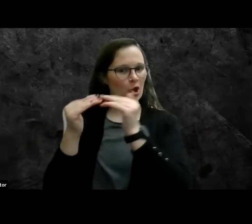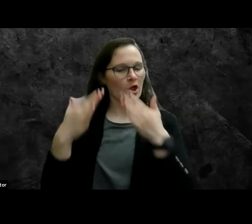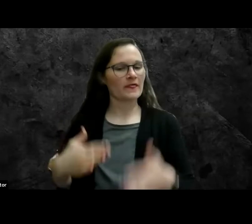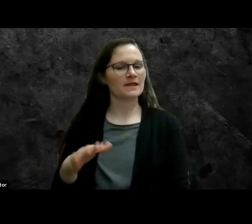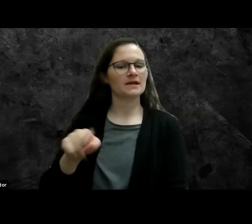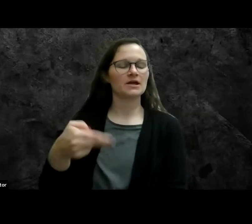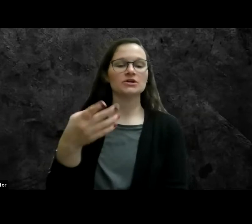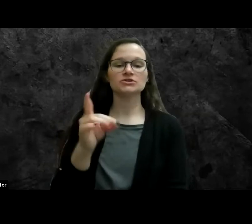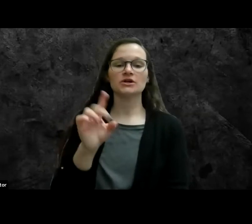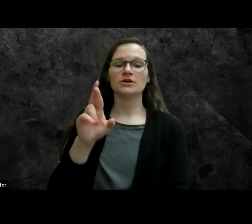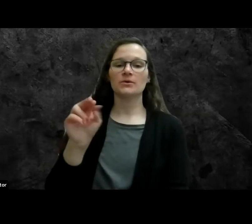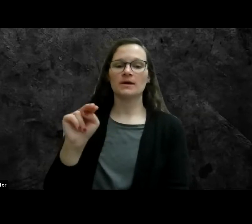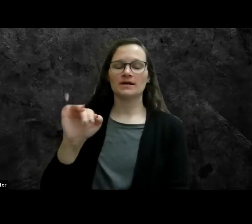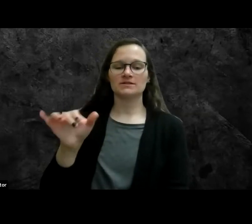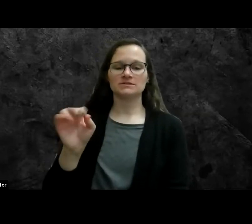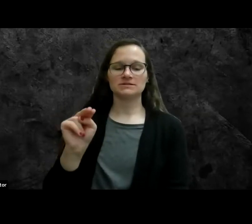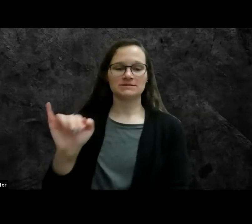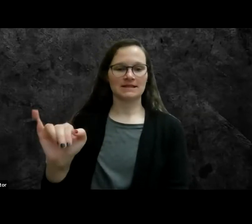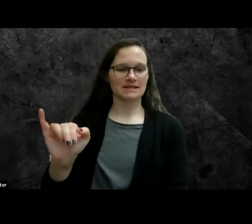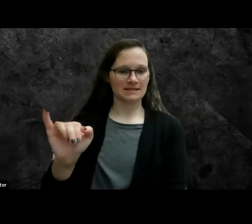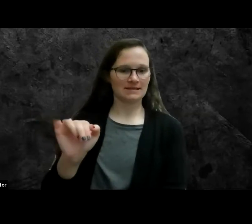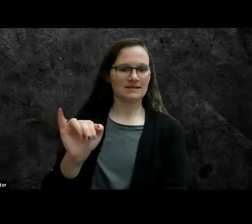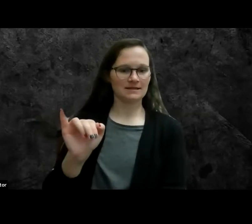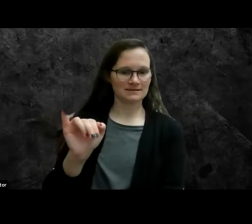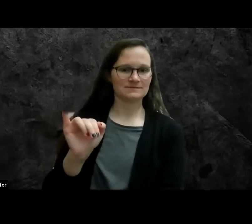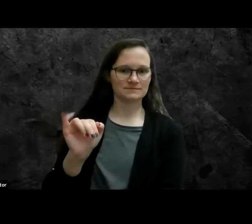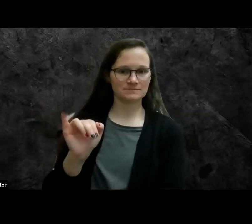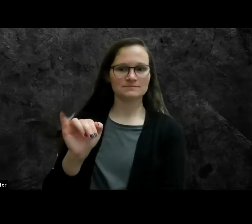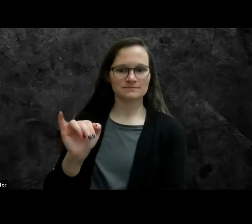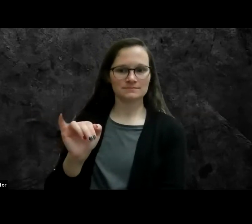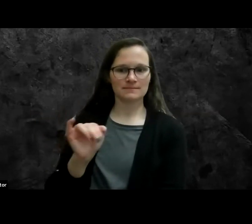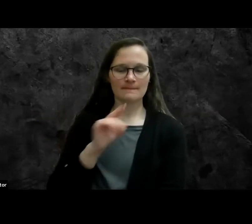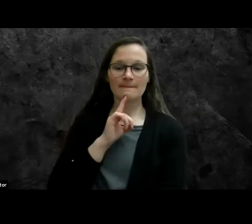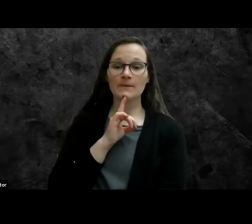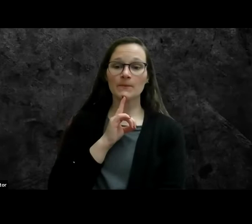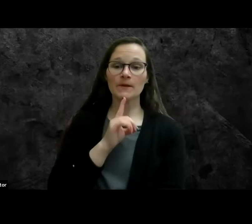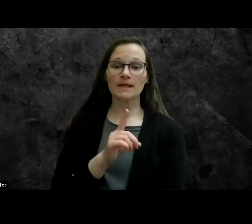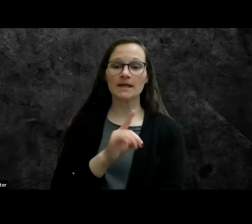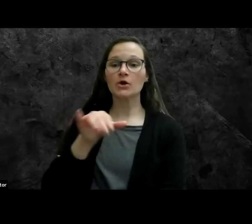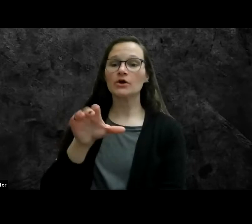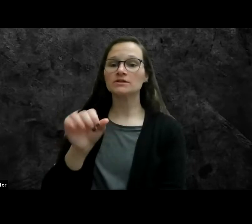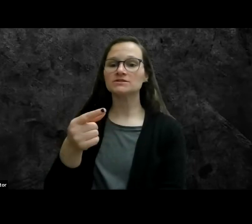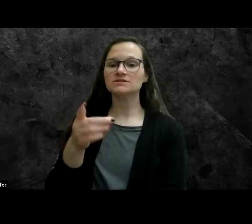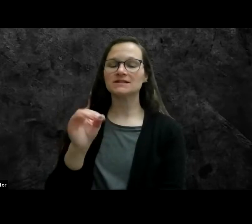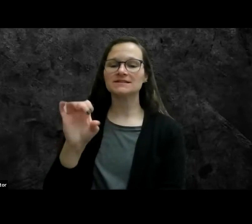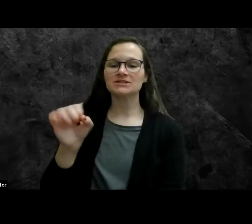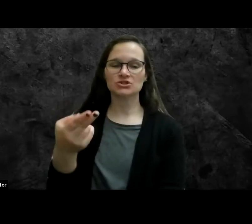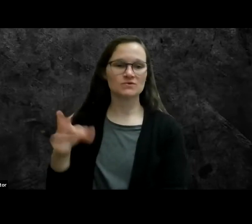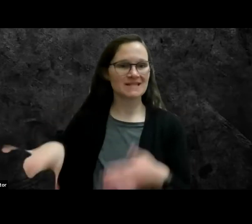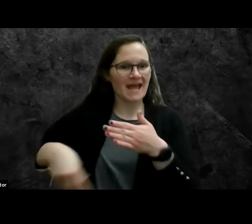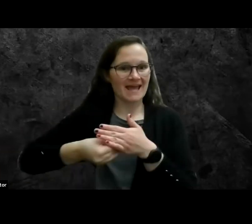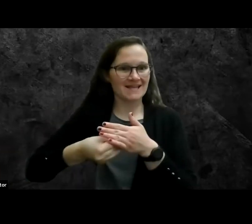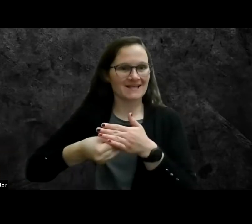Health Sciences as a faculty member in August 2020. What a time to be a new faculty member in the midst of a pandemic.